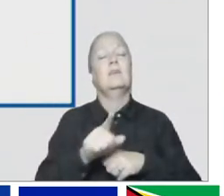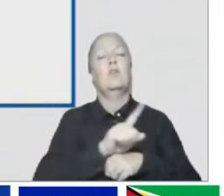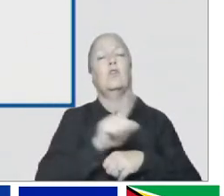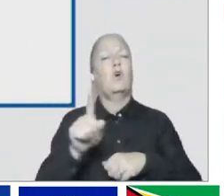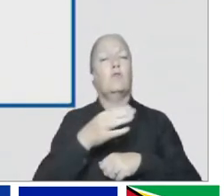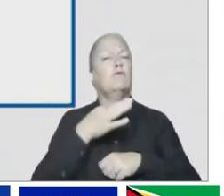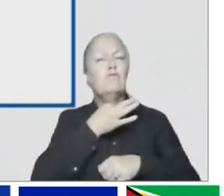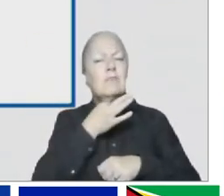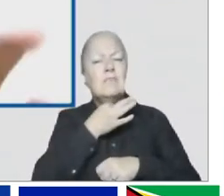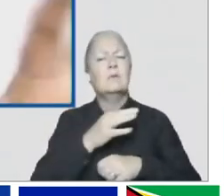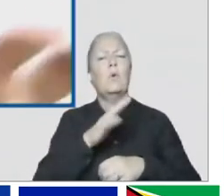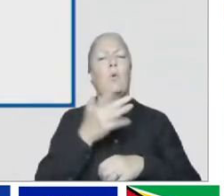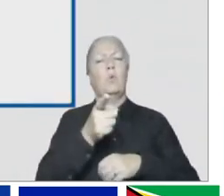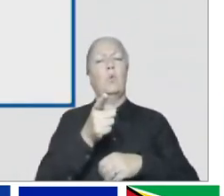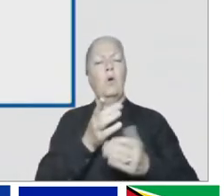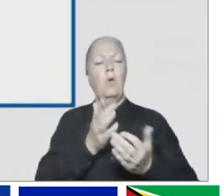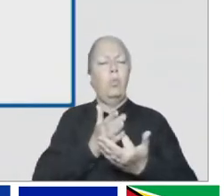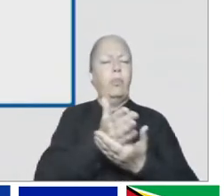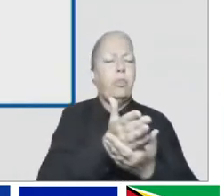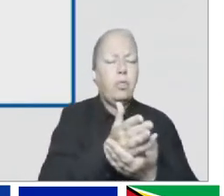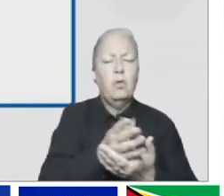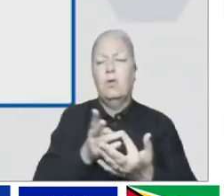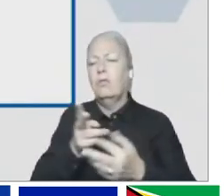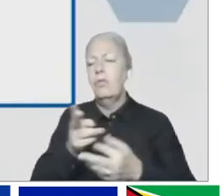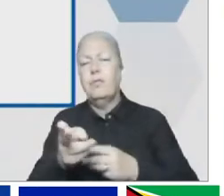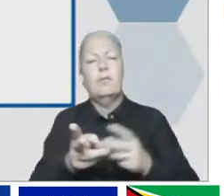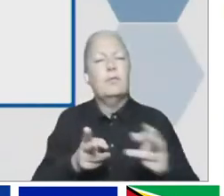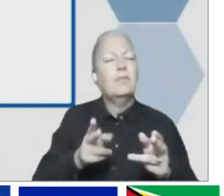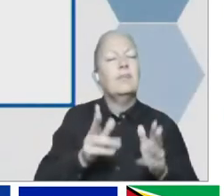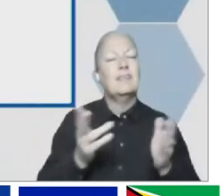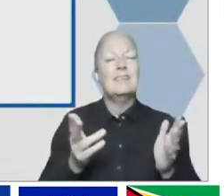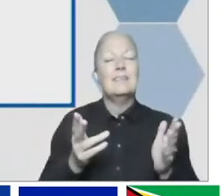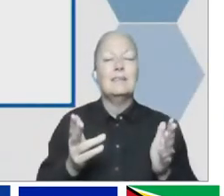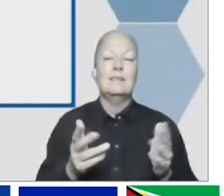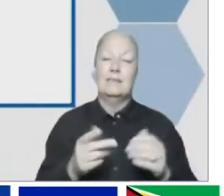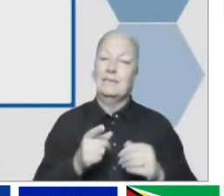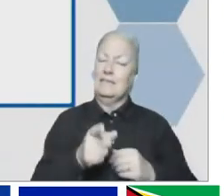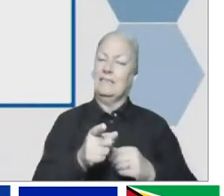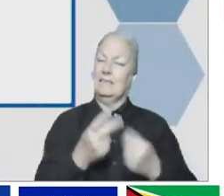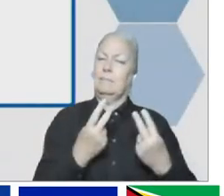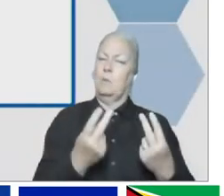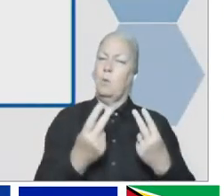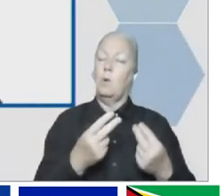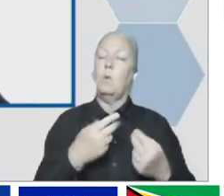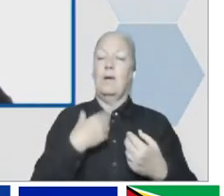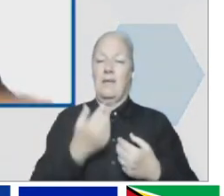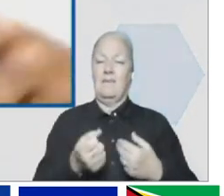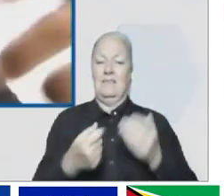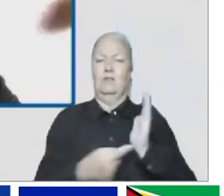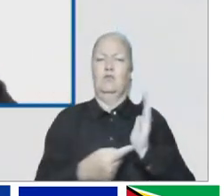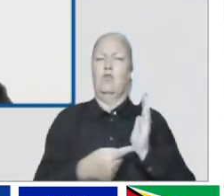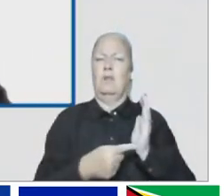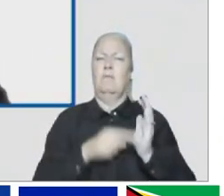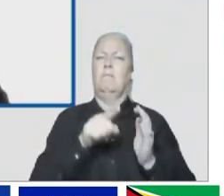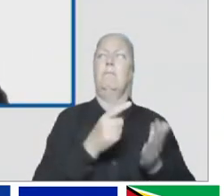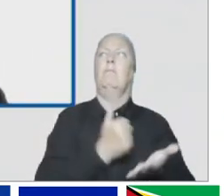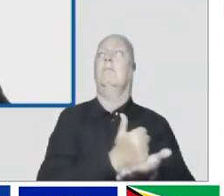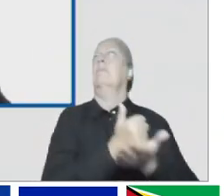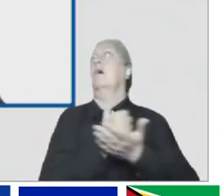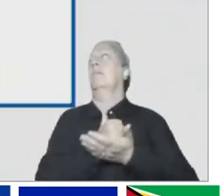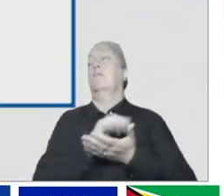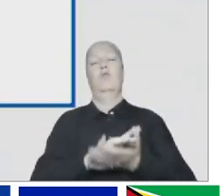protocols, etc. So the efficiencies brought about by technology we found to be extremely useful. As we had to move educational service